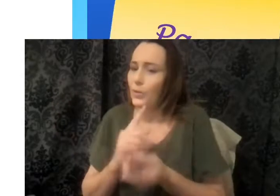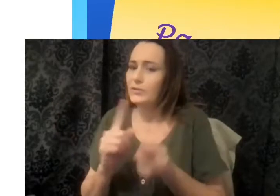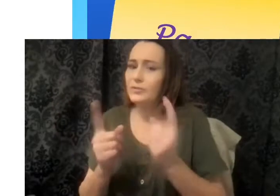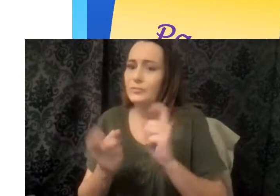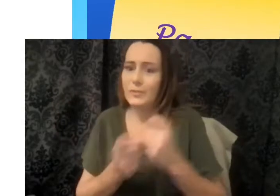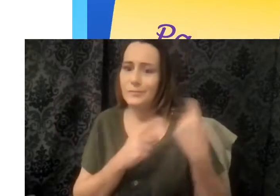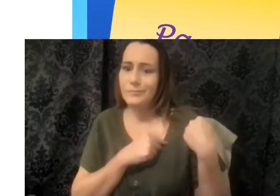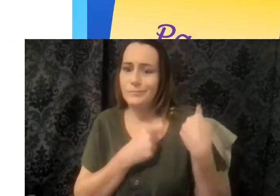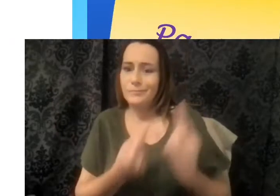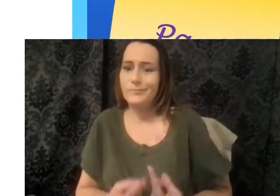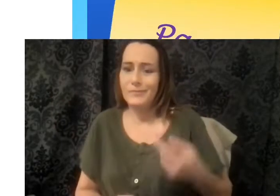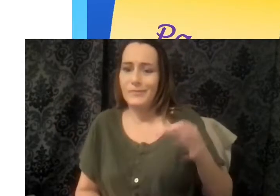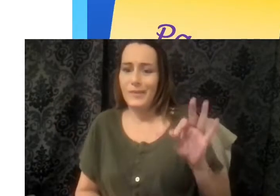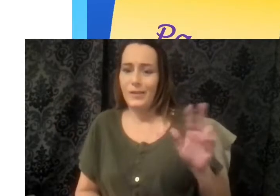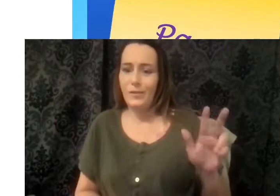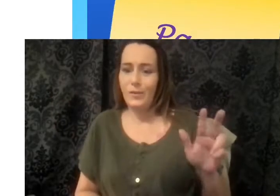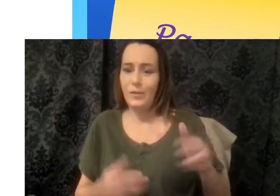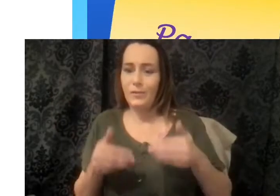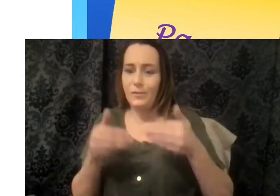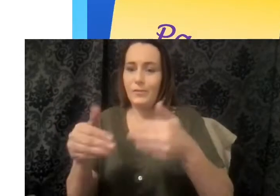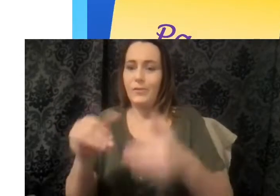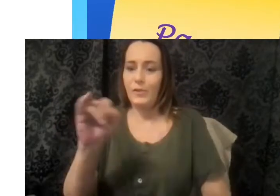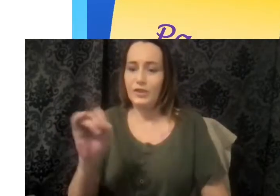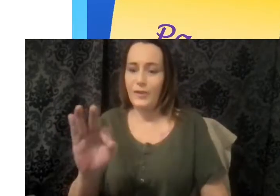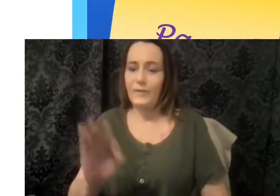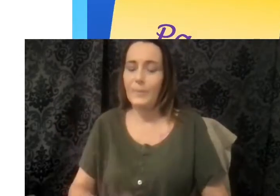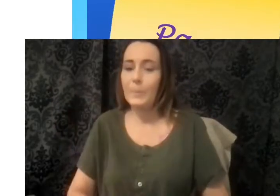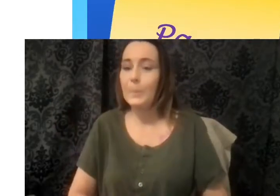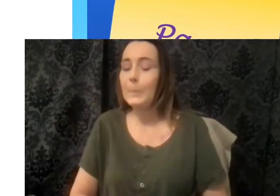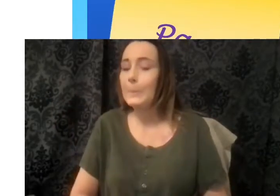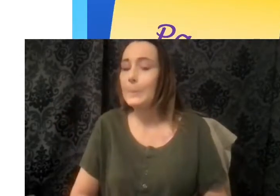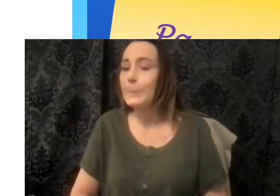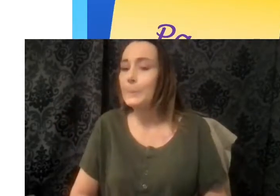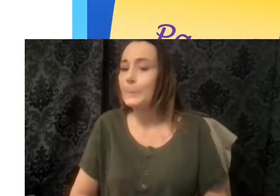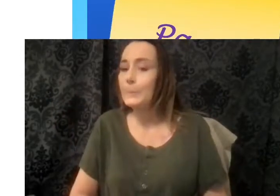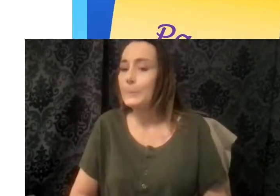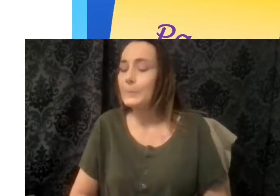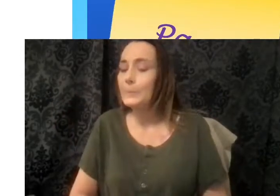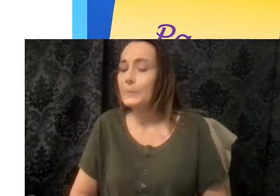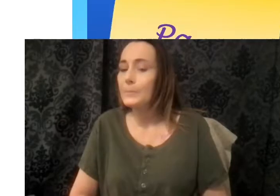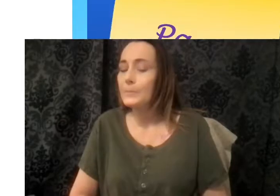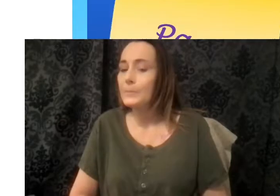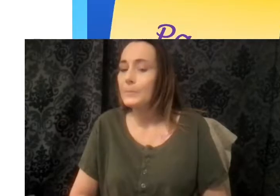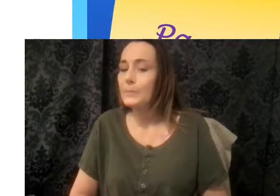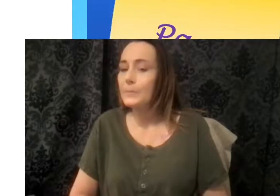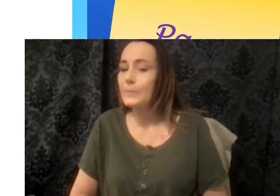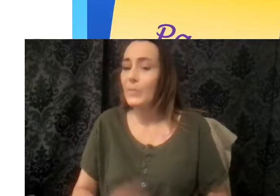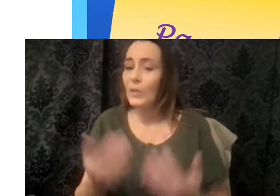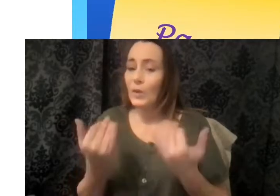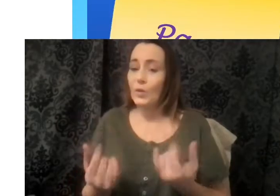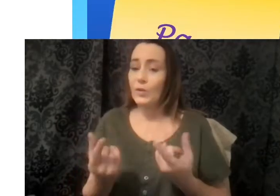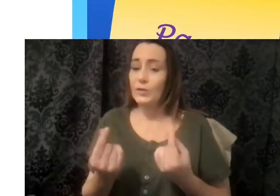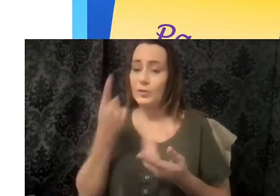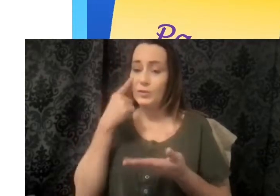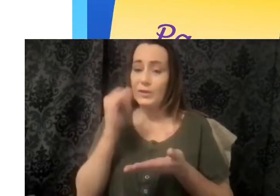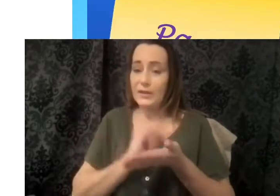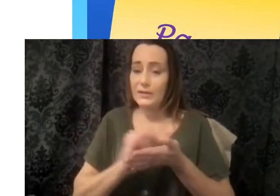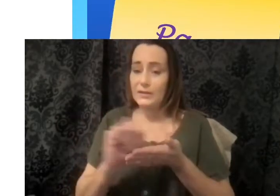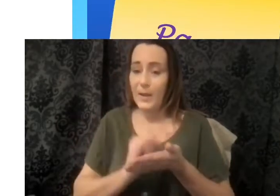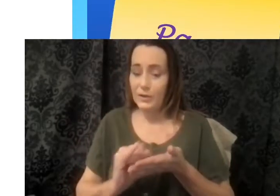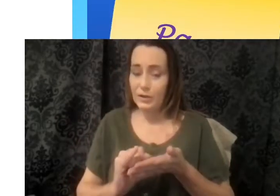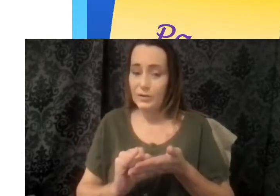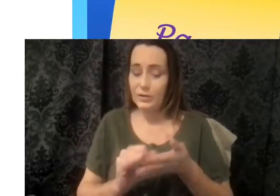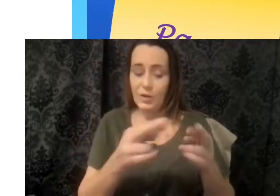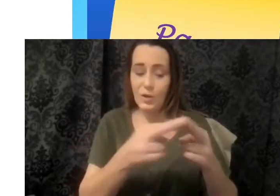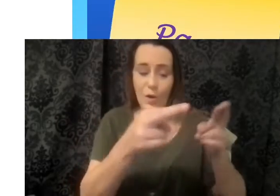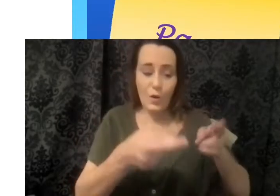1993. Anyway, go ahead, Jeff, please. Yeah, just on what it is now to do the inspection, what it is, it's the region that requests